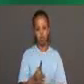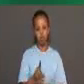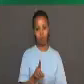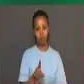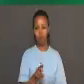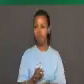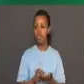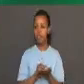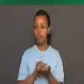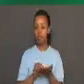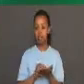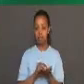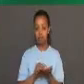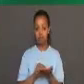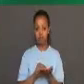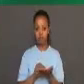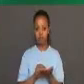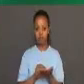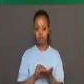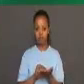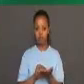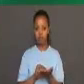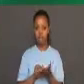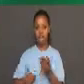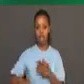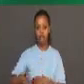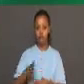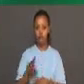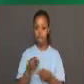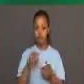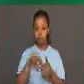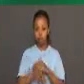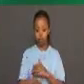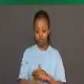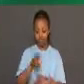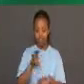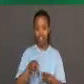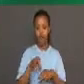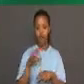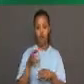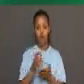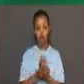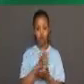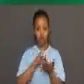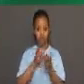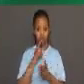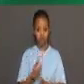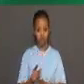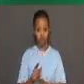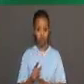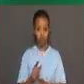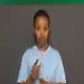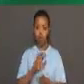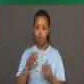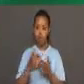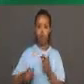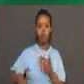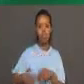The minerals plants uptake from the soil are also needed throughout the